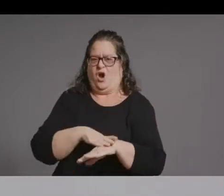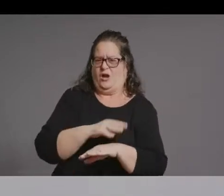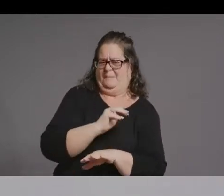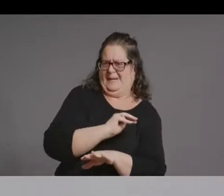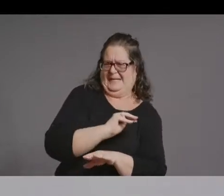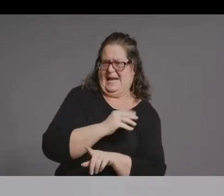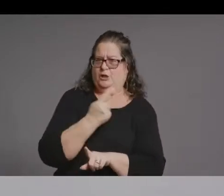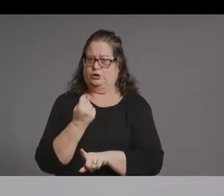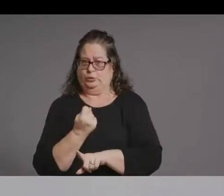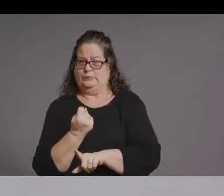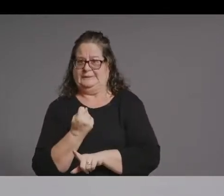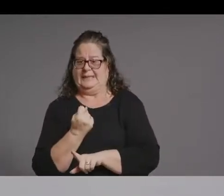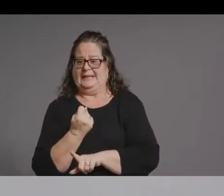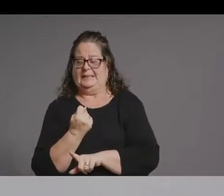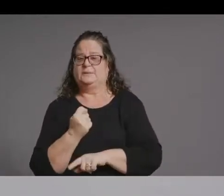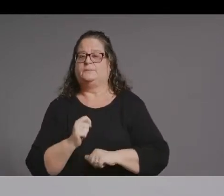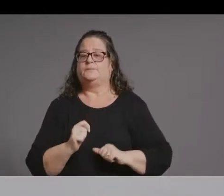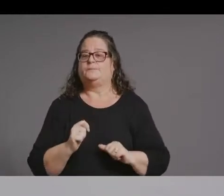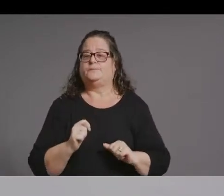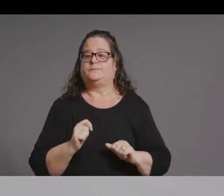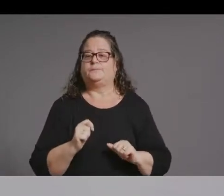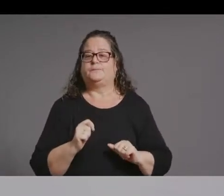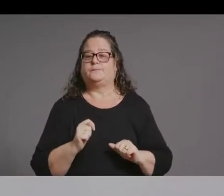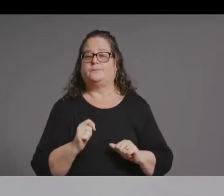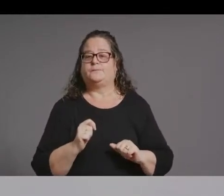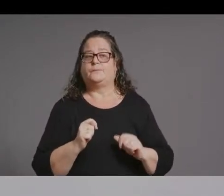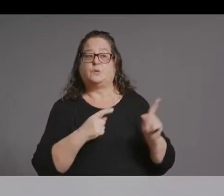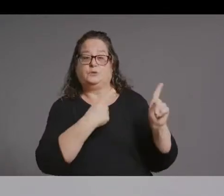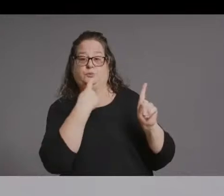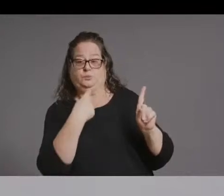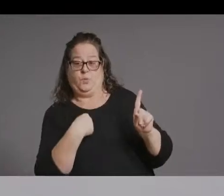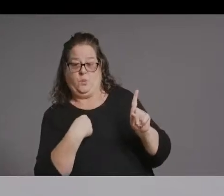it, maintain the cold storage with a note that says, do